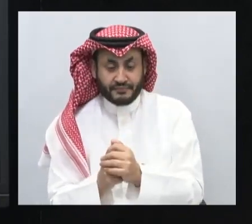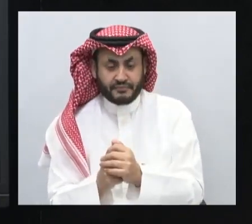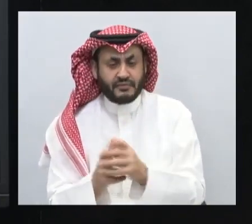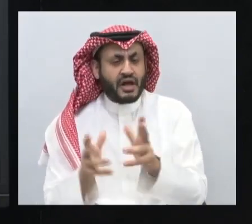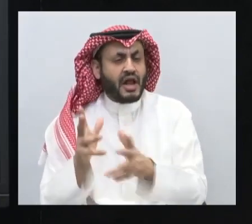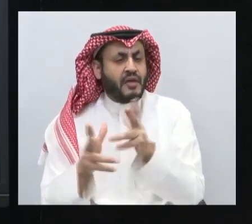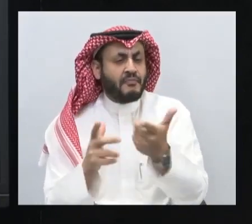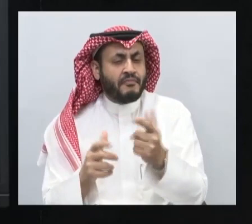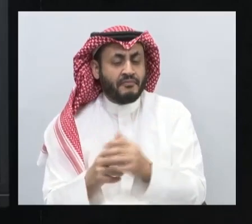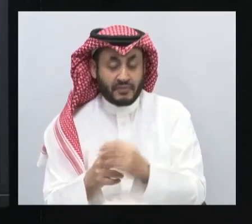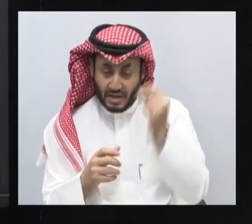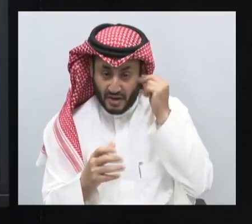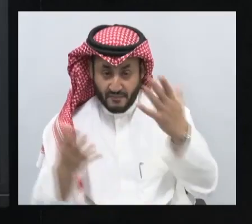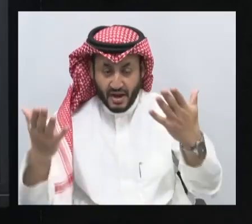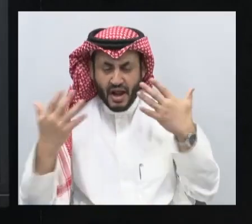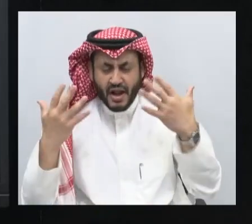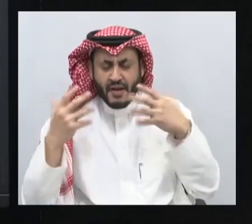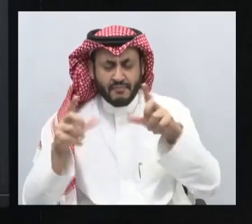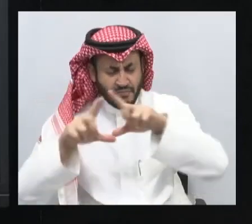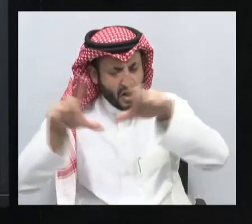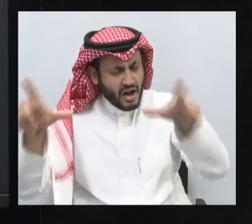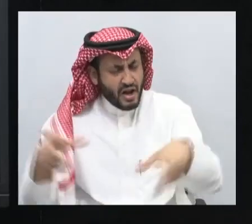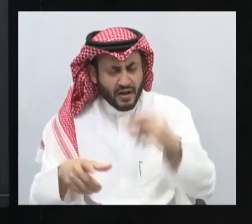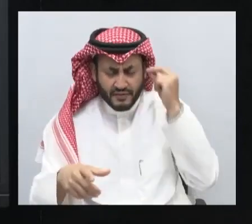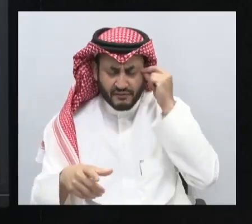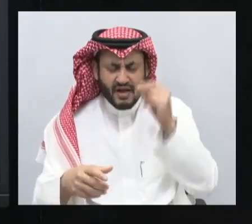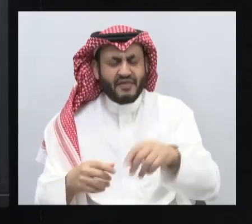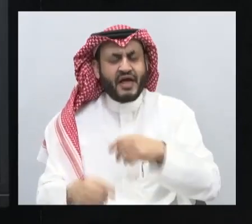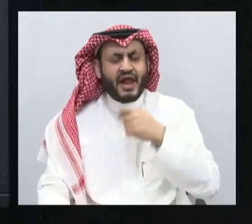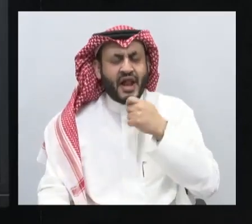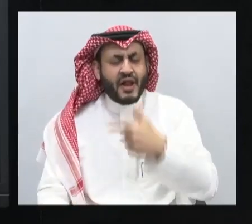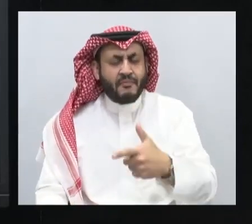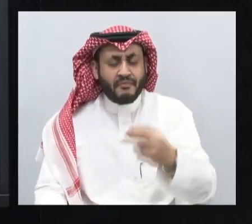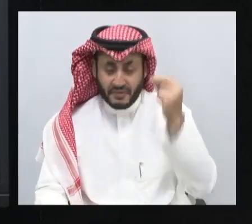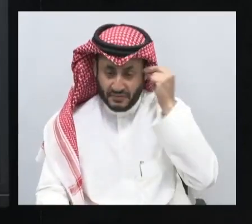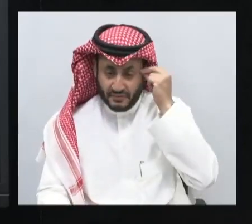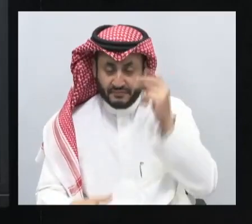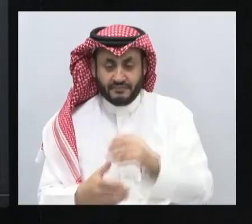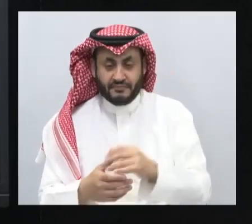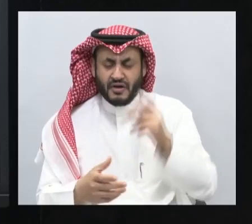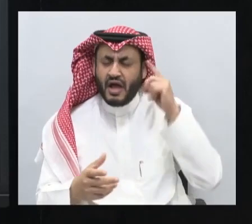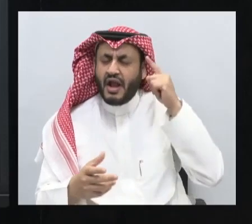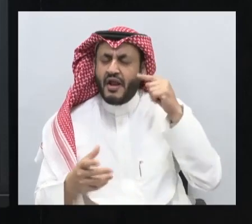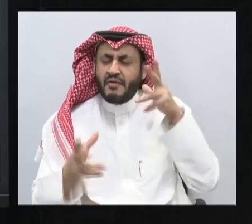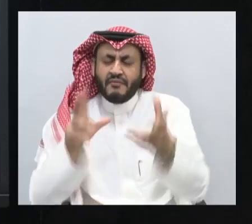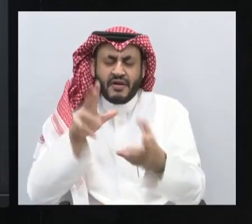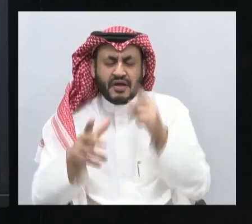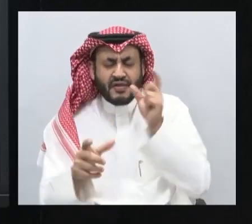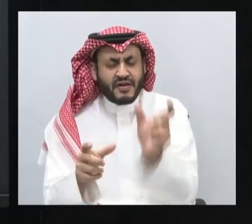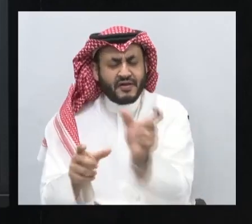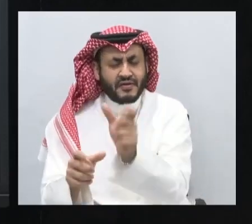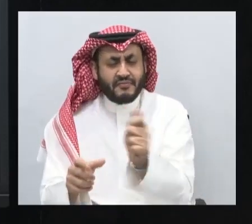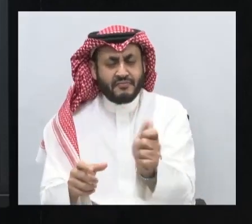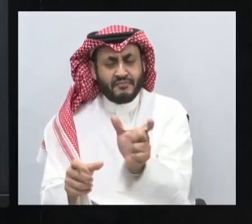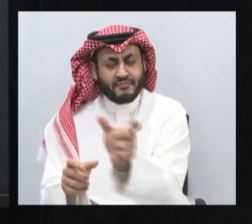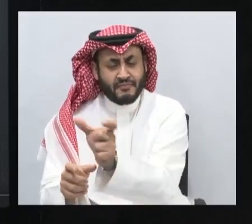he's going to talk about, you know the main theme, so it is easier for you to understand and to predict the meaning of some difficult words